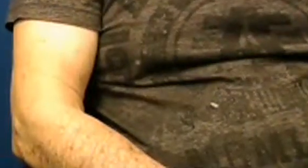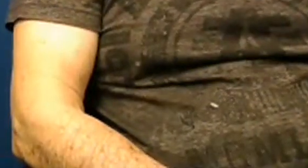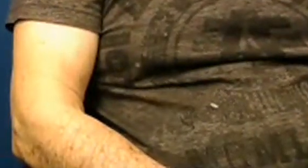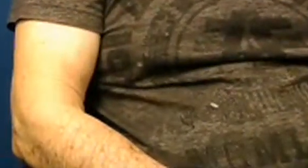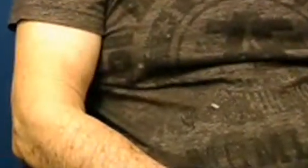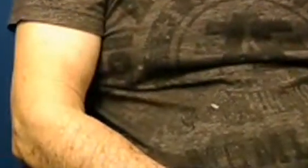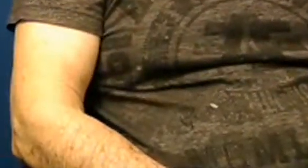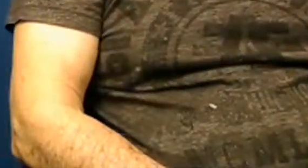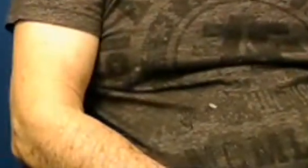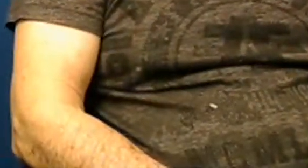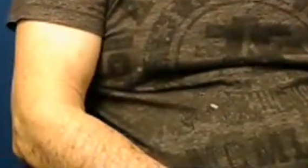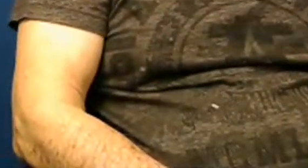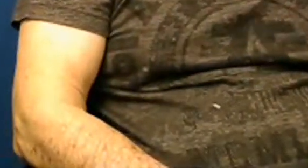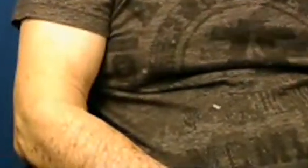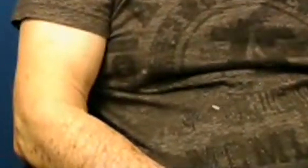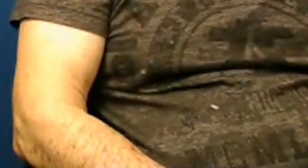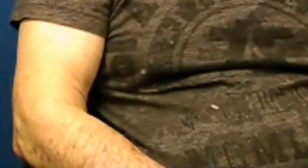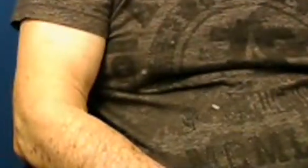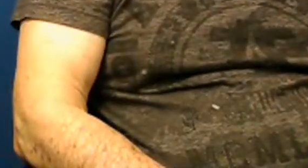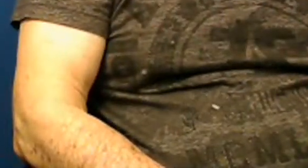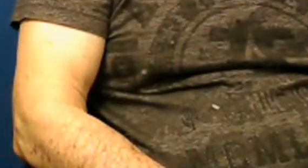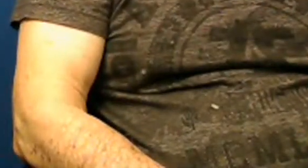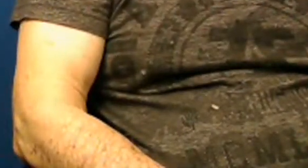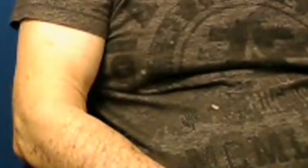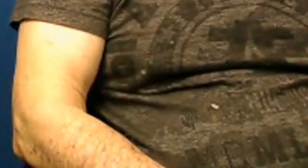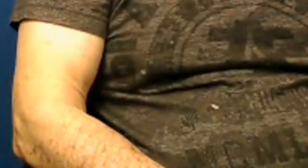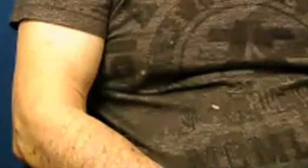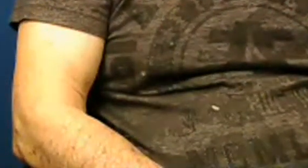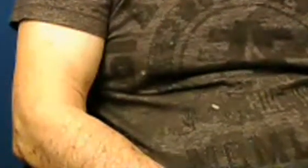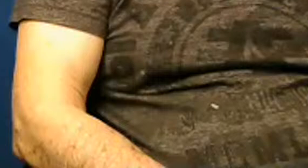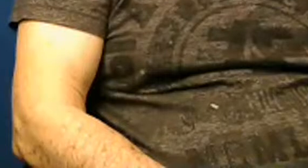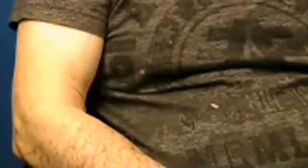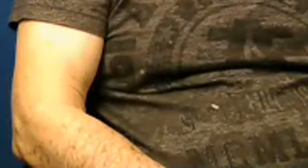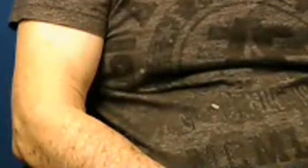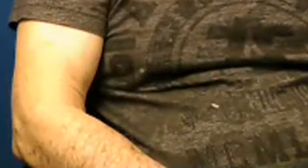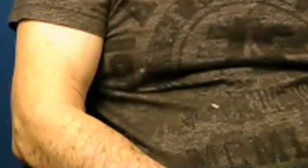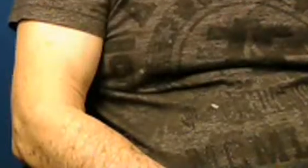Do it on here. Share screen. There we go.